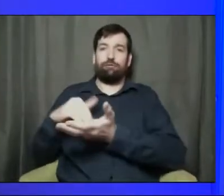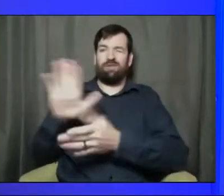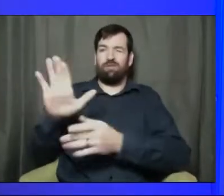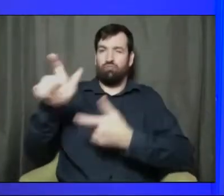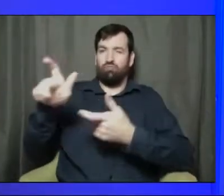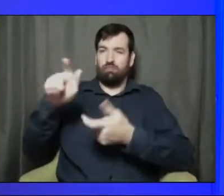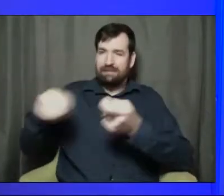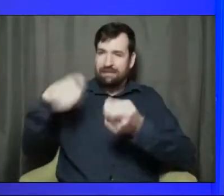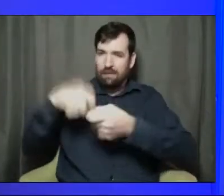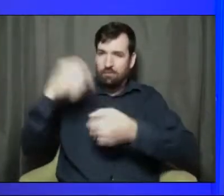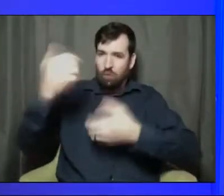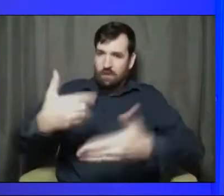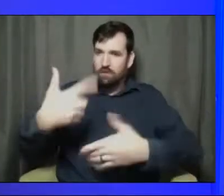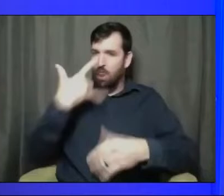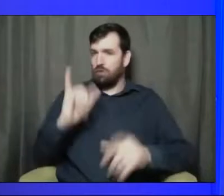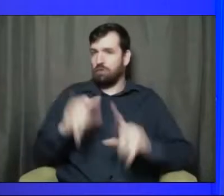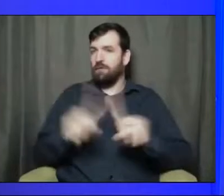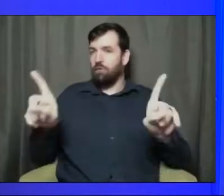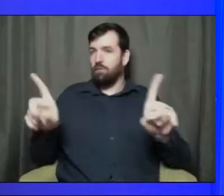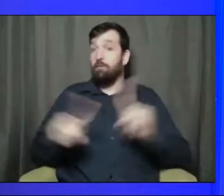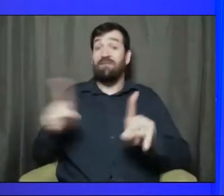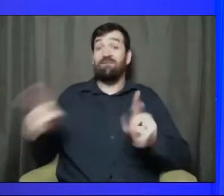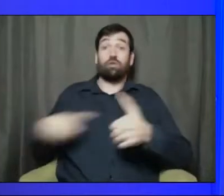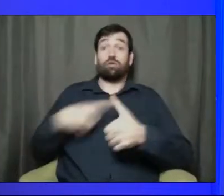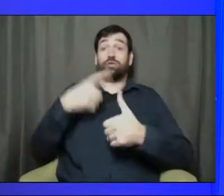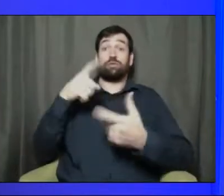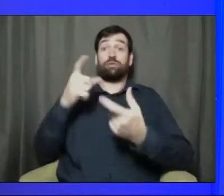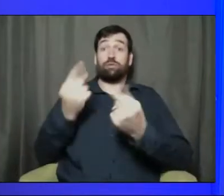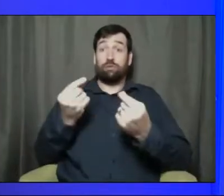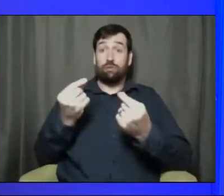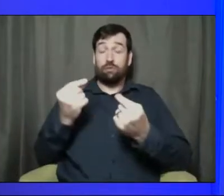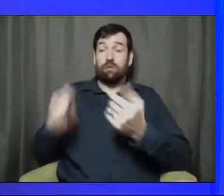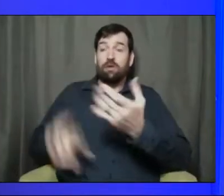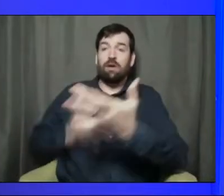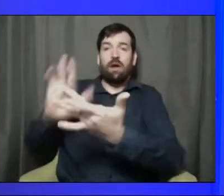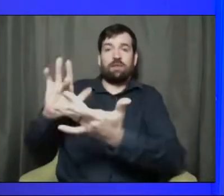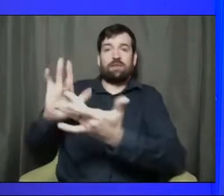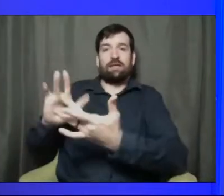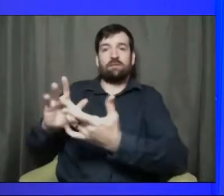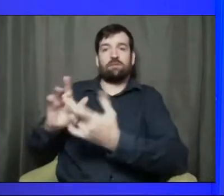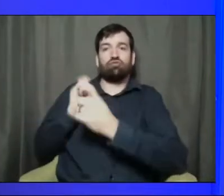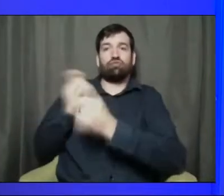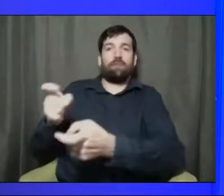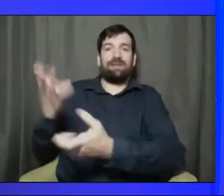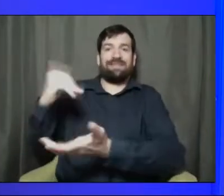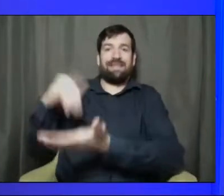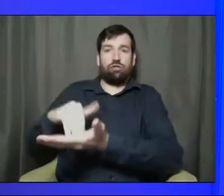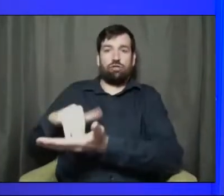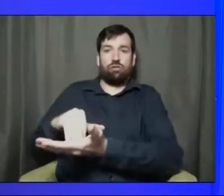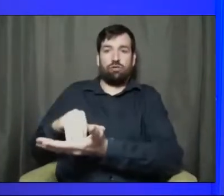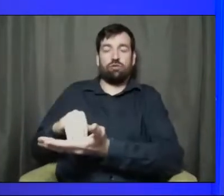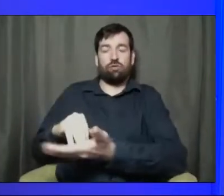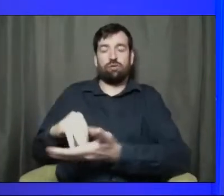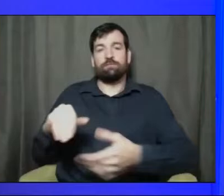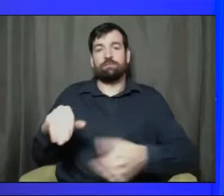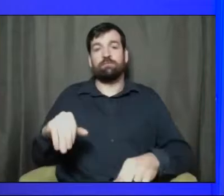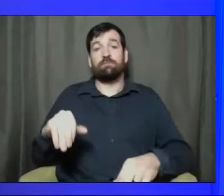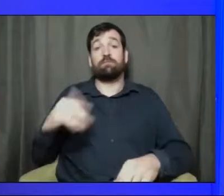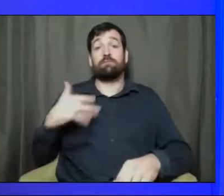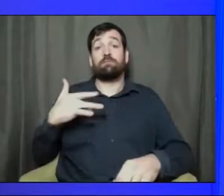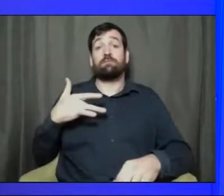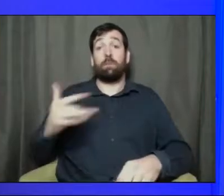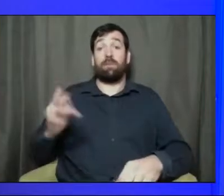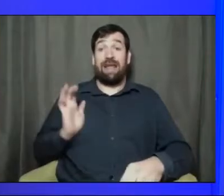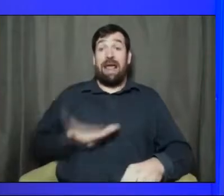the first thing to do is to contact the transplant center where they intend to donate. They normally, at our center,